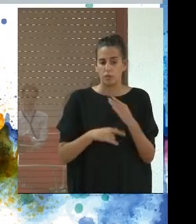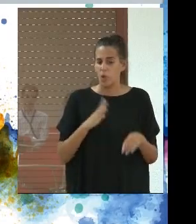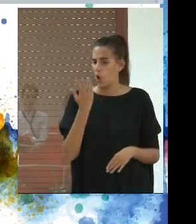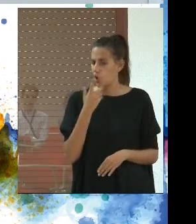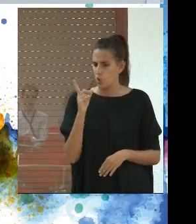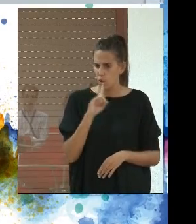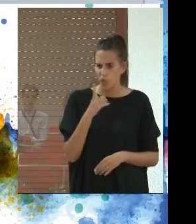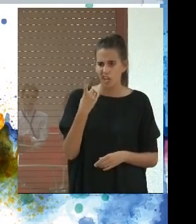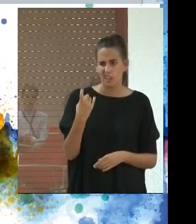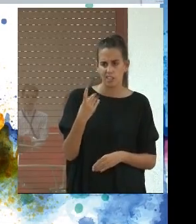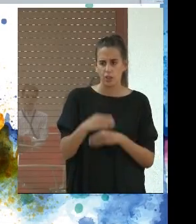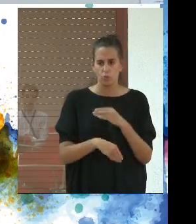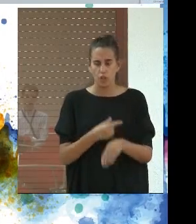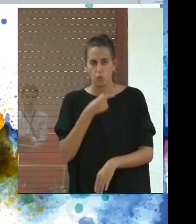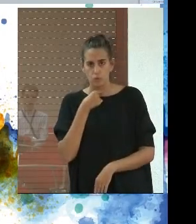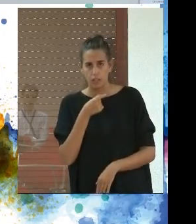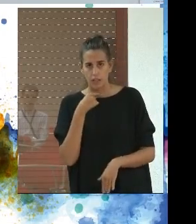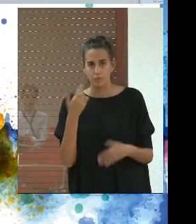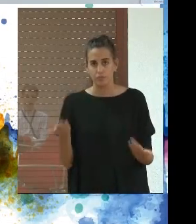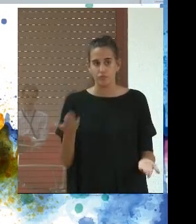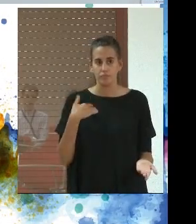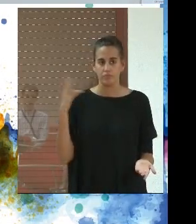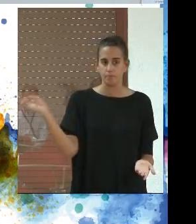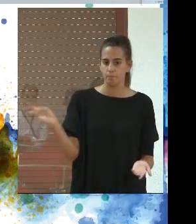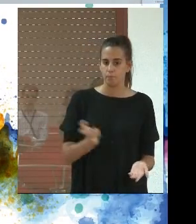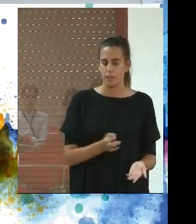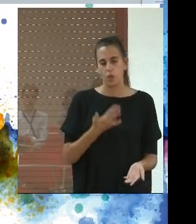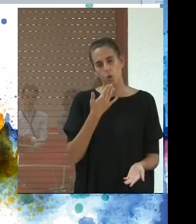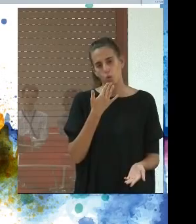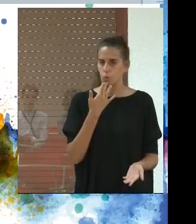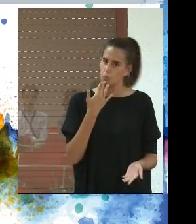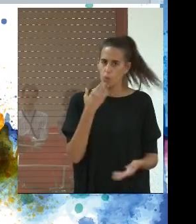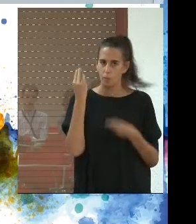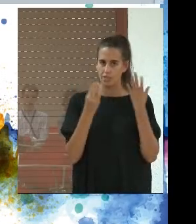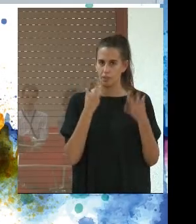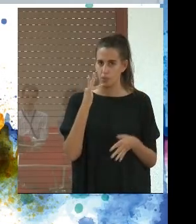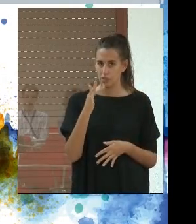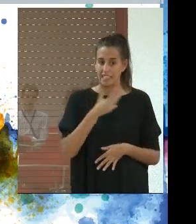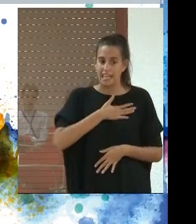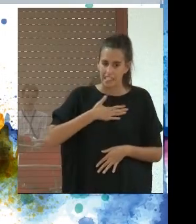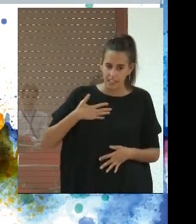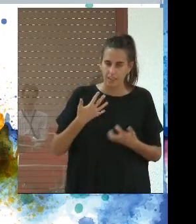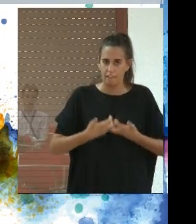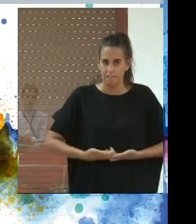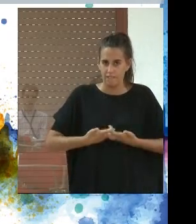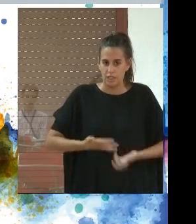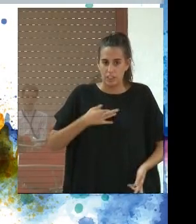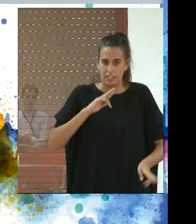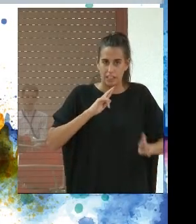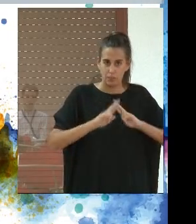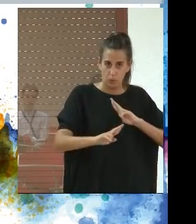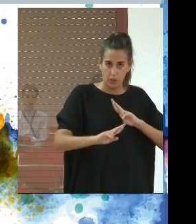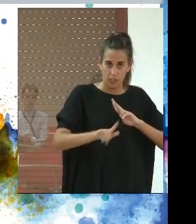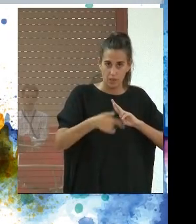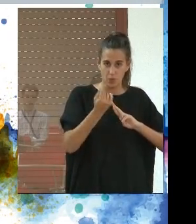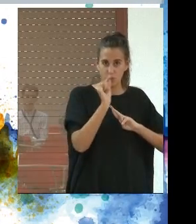these surveys are very subjective. First of all, the person is using a technology that they do not